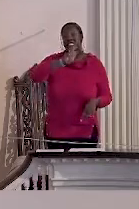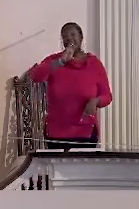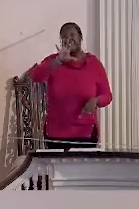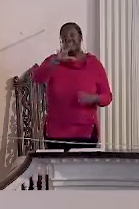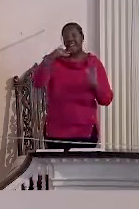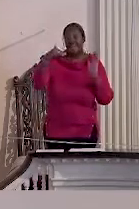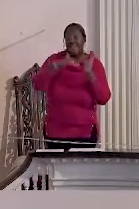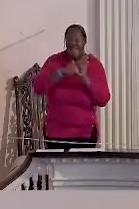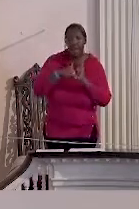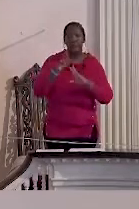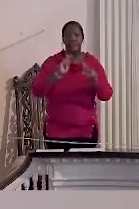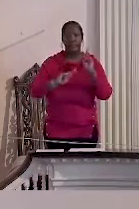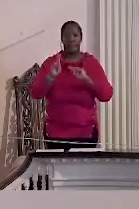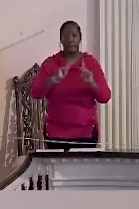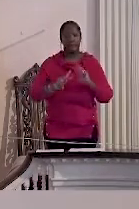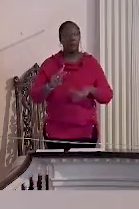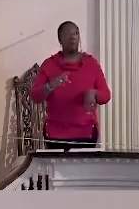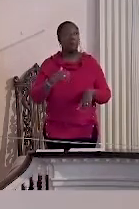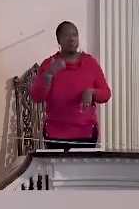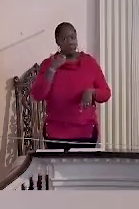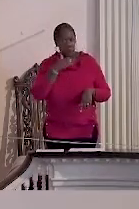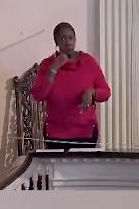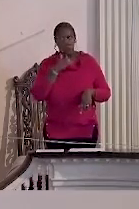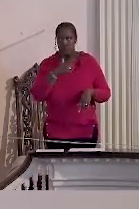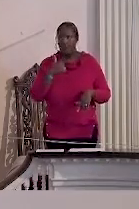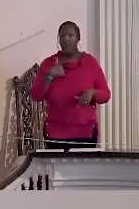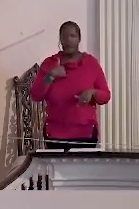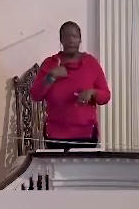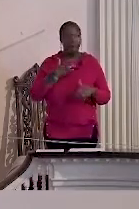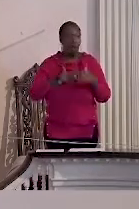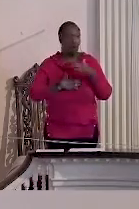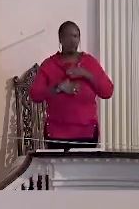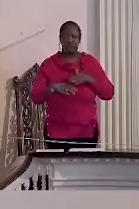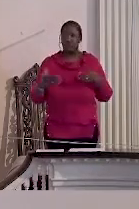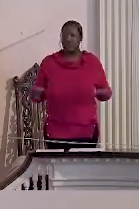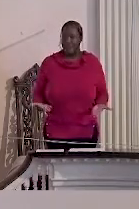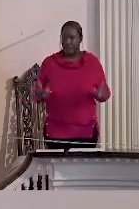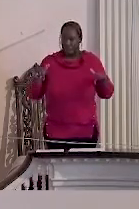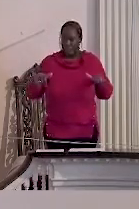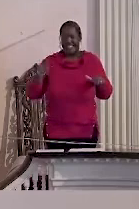65,000 people regularly face hunger right here in DC.